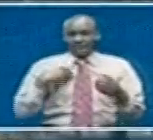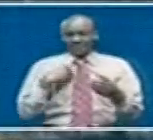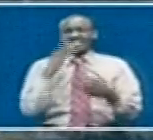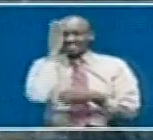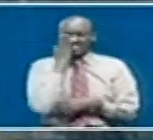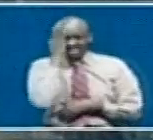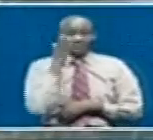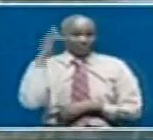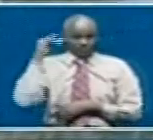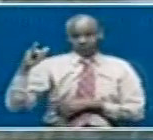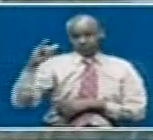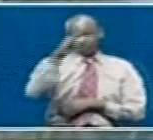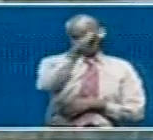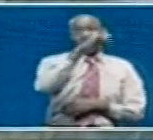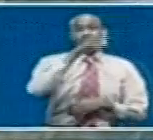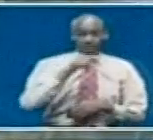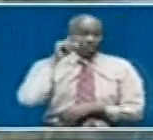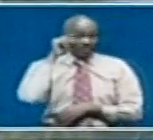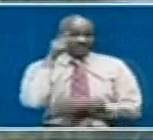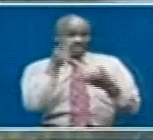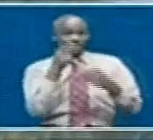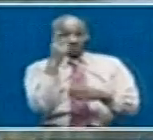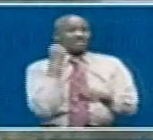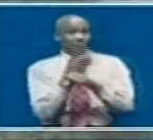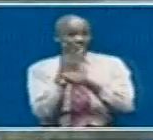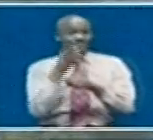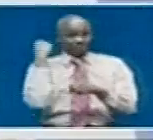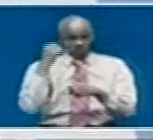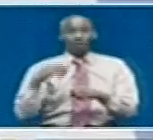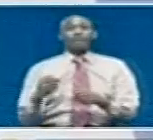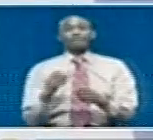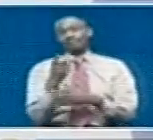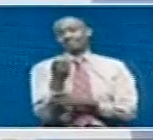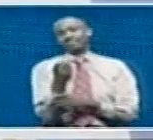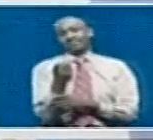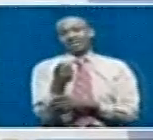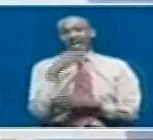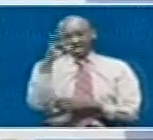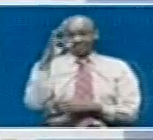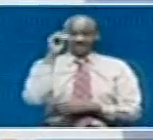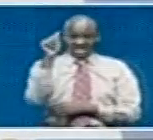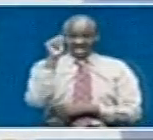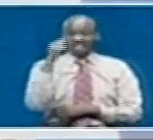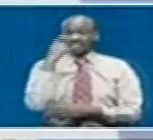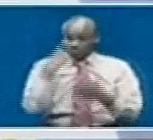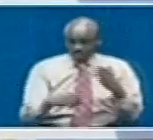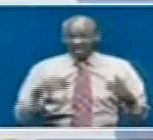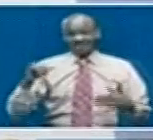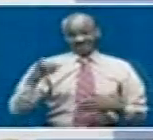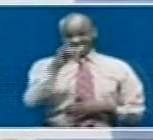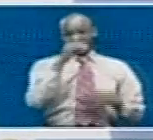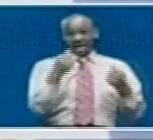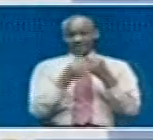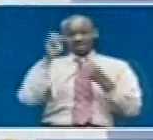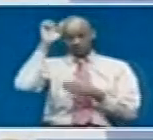Israeli air carrier departing from Mombasa in 2012. FAA has also prohibited flight operations